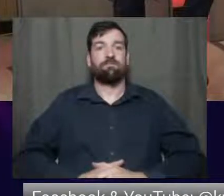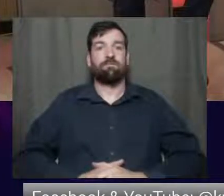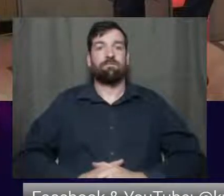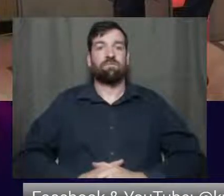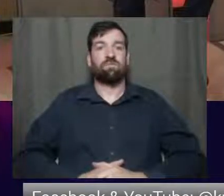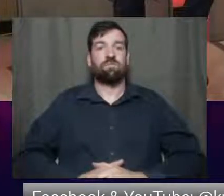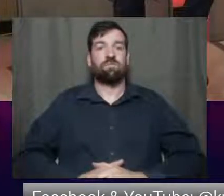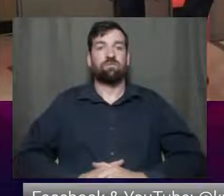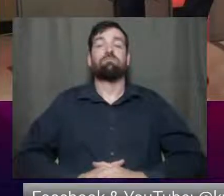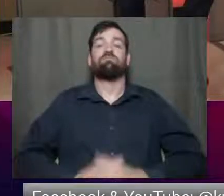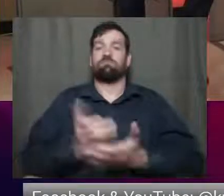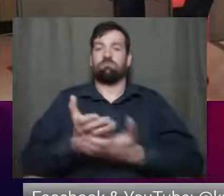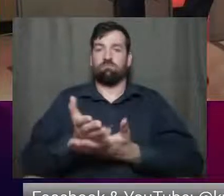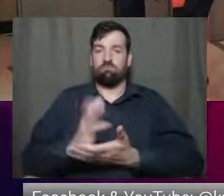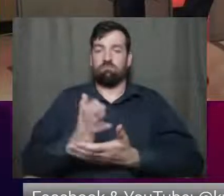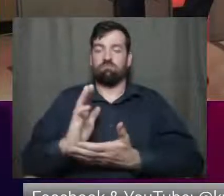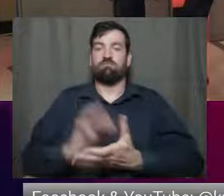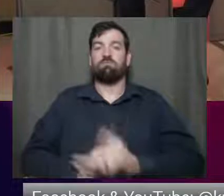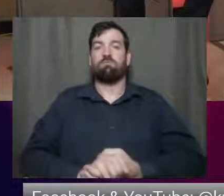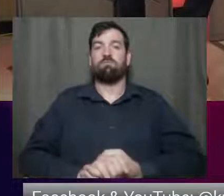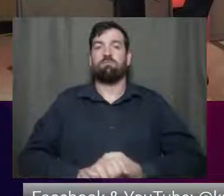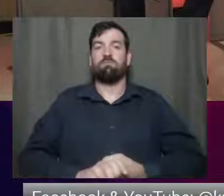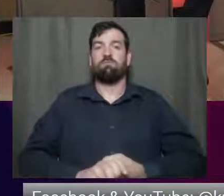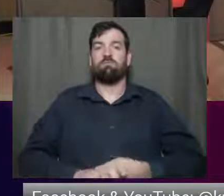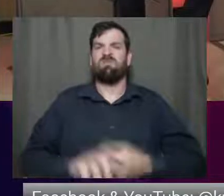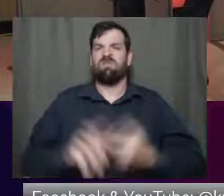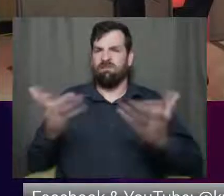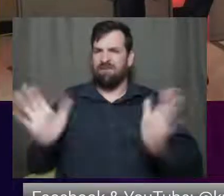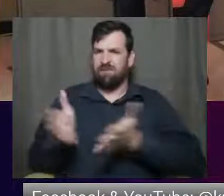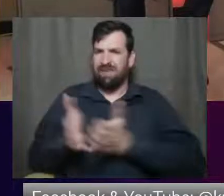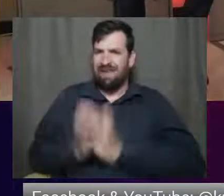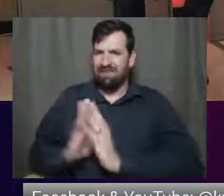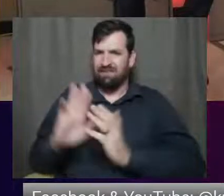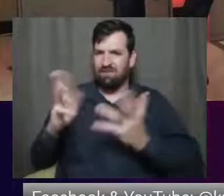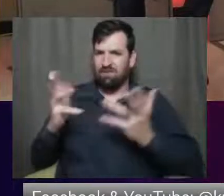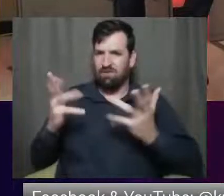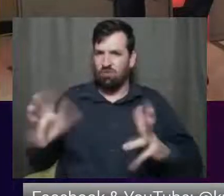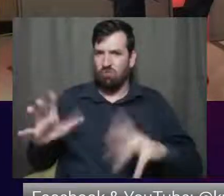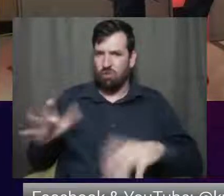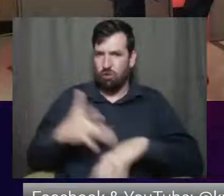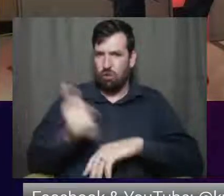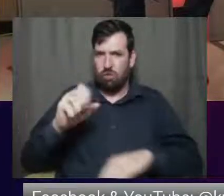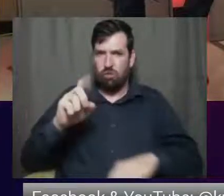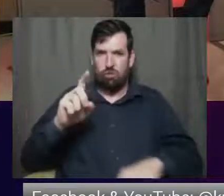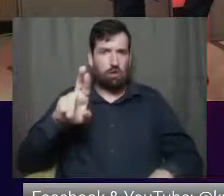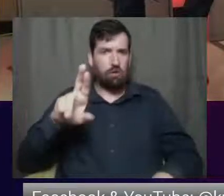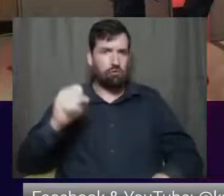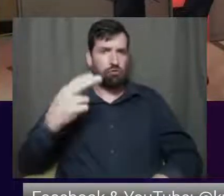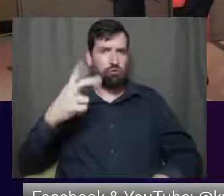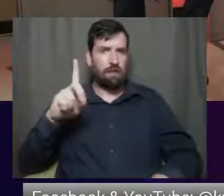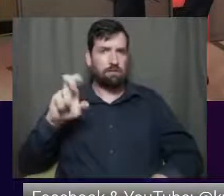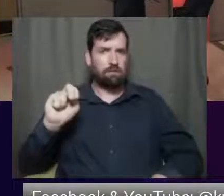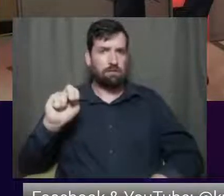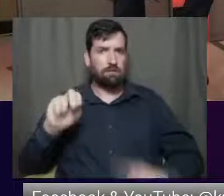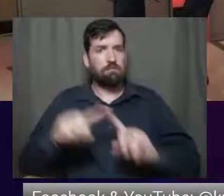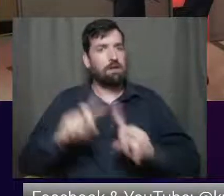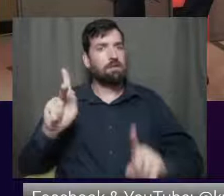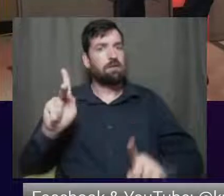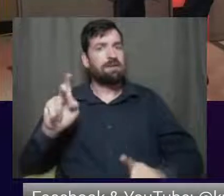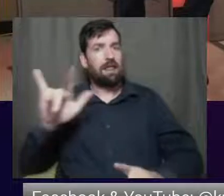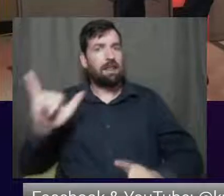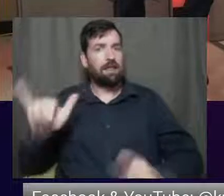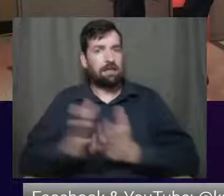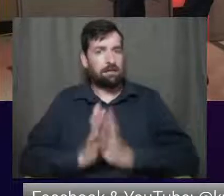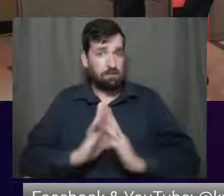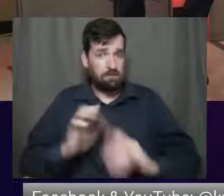All right, I'm going to, we asked about this a little bit earlier, Dr. Sheldon, but Kelly's asking, is it common for your dentist to